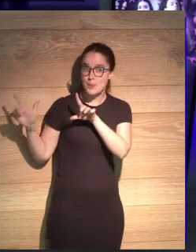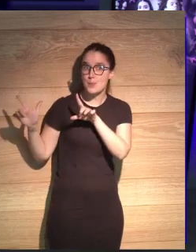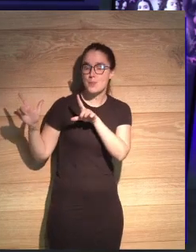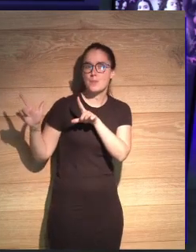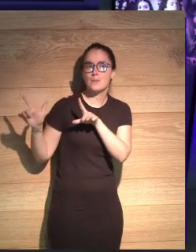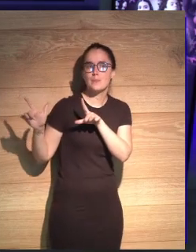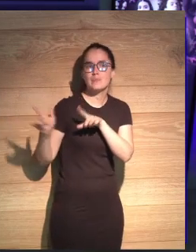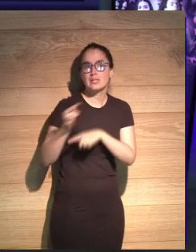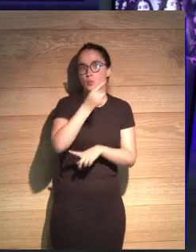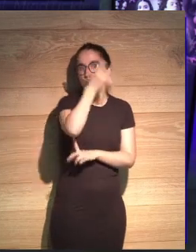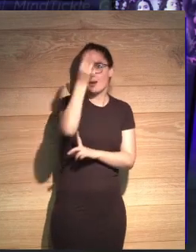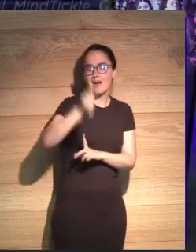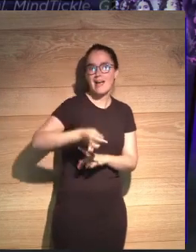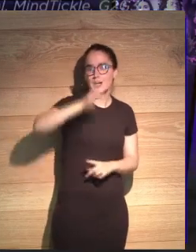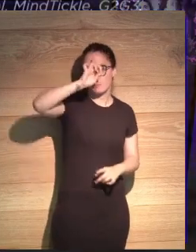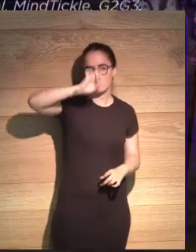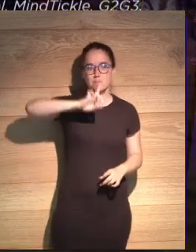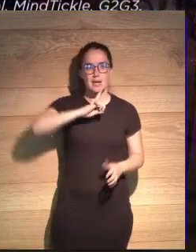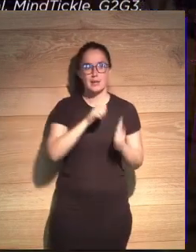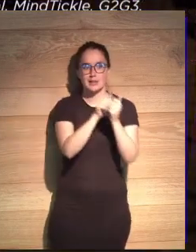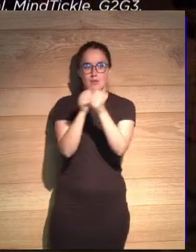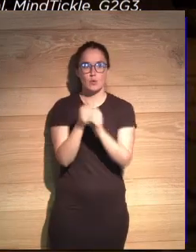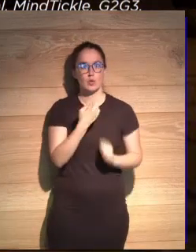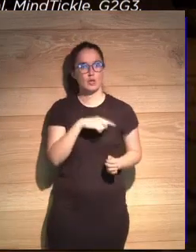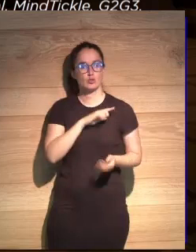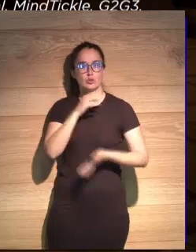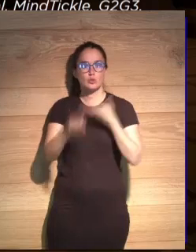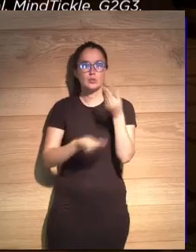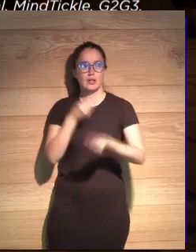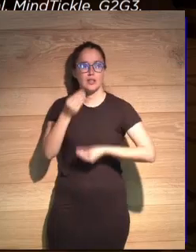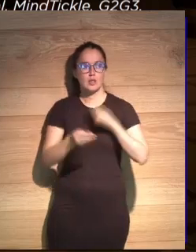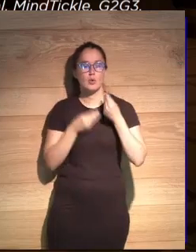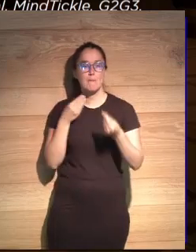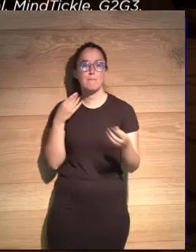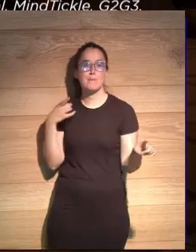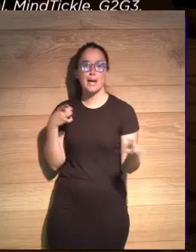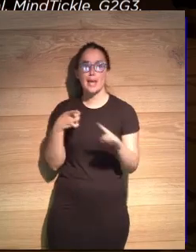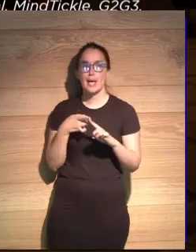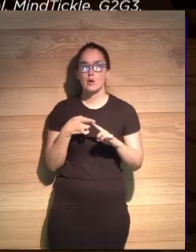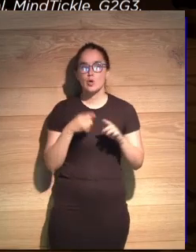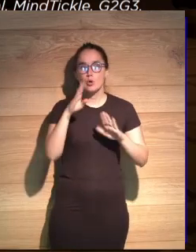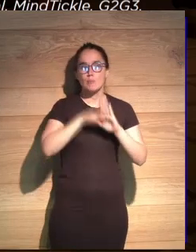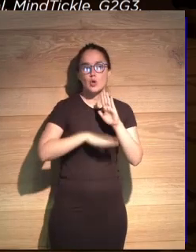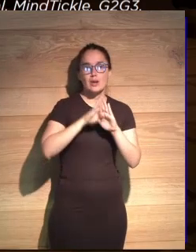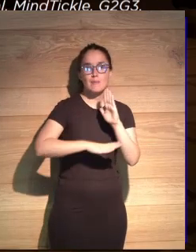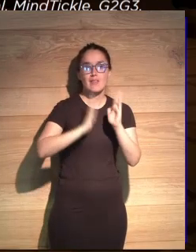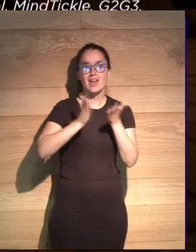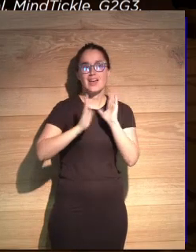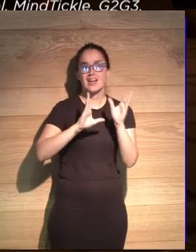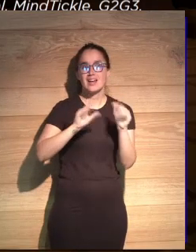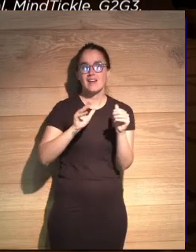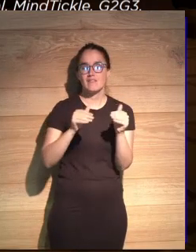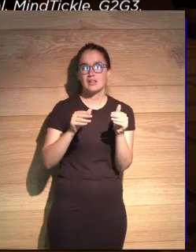This is aesthetics for video games that we are